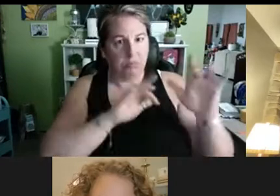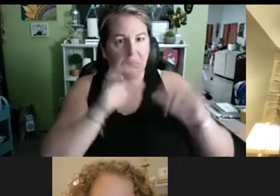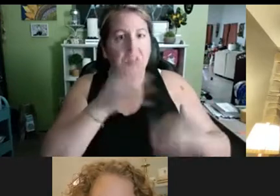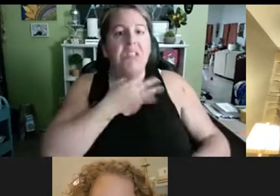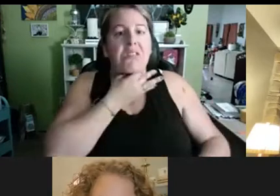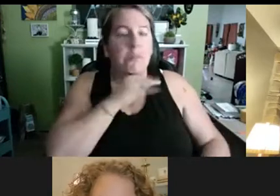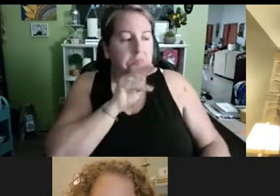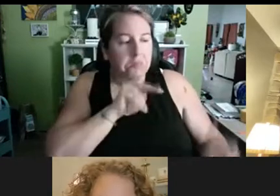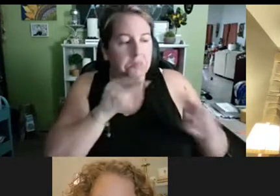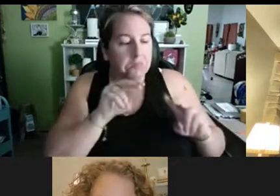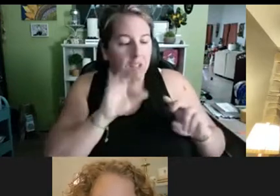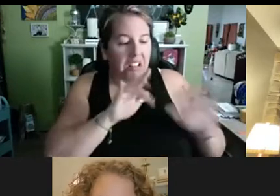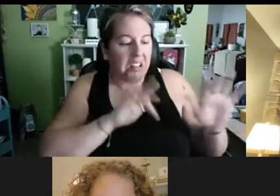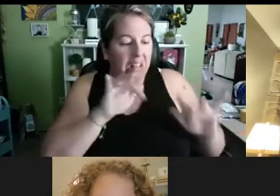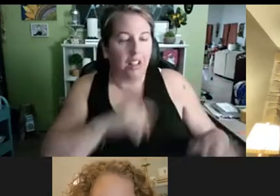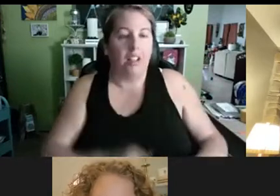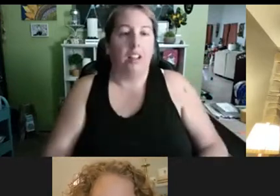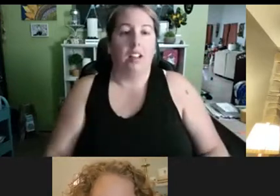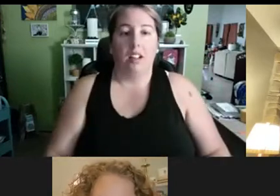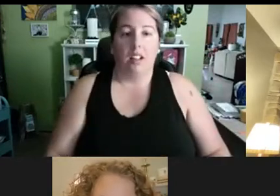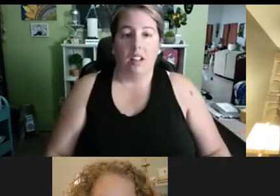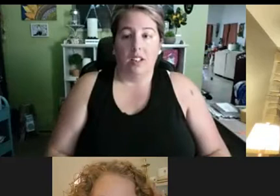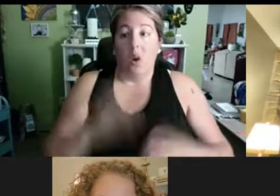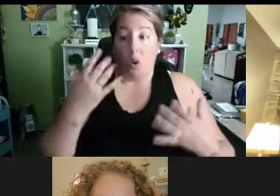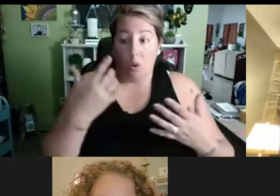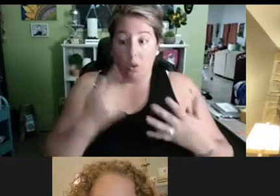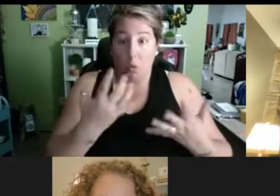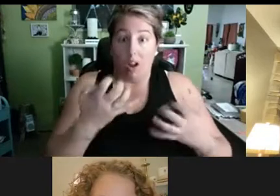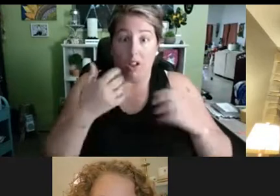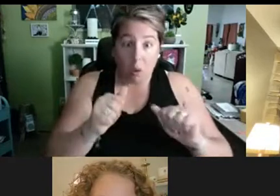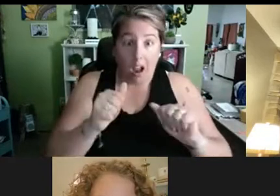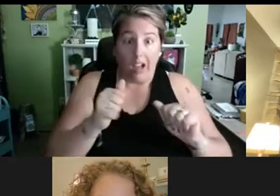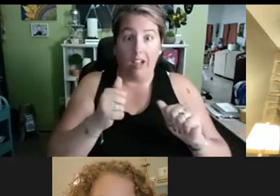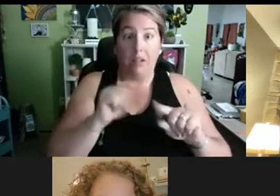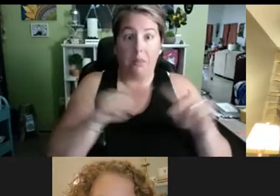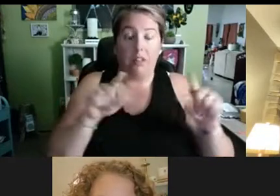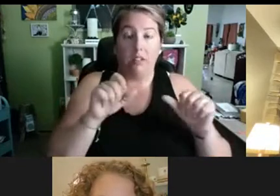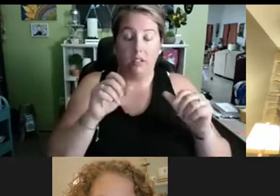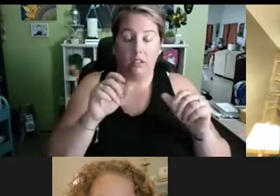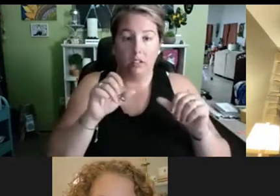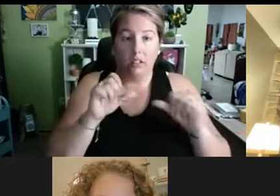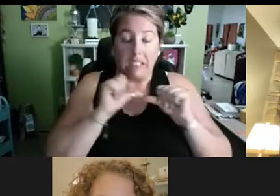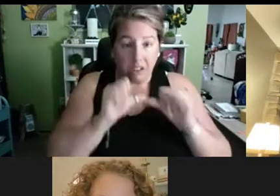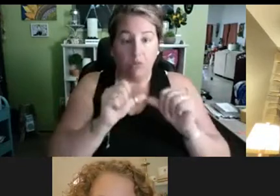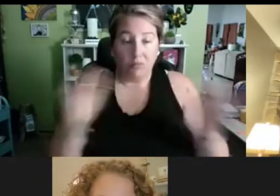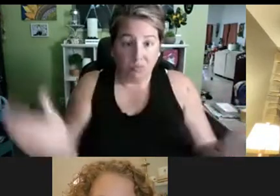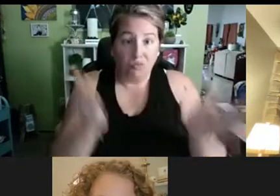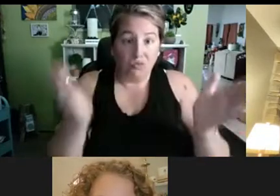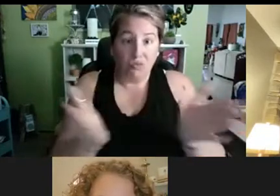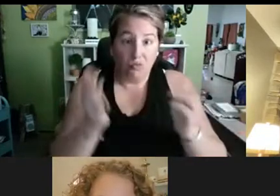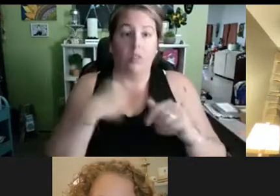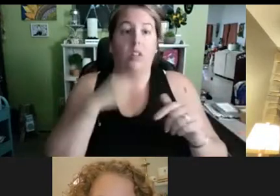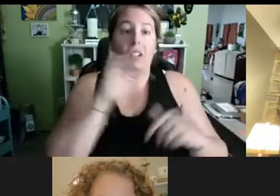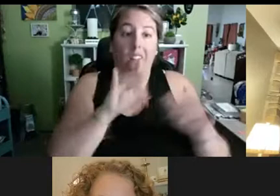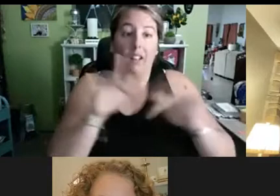It might take a little bit for your customers to click on them, but just keep saying, click on them. The other